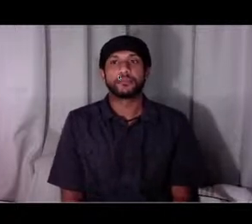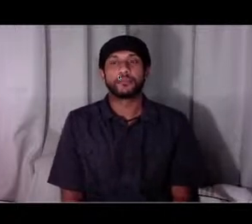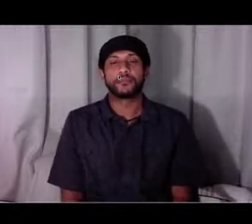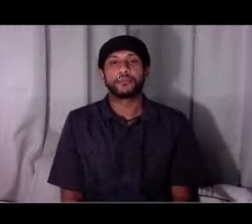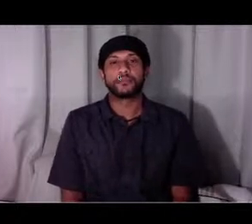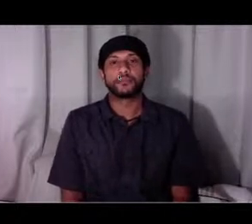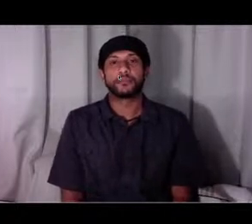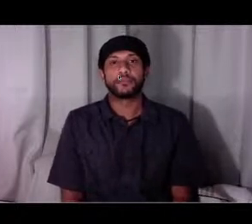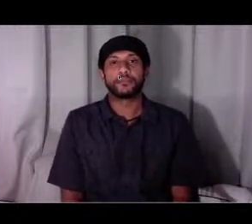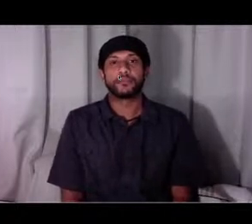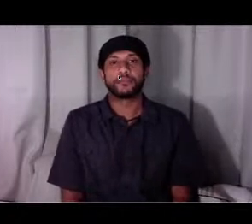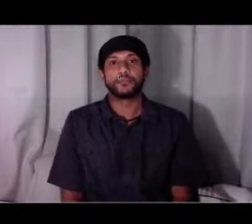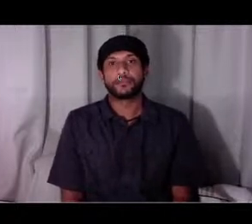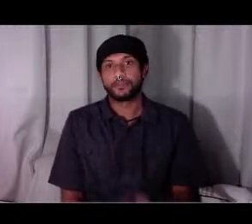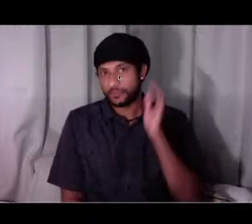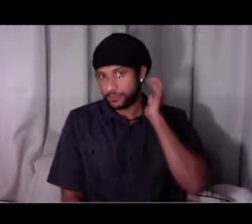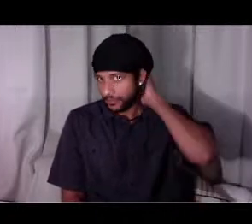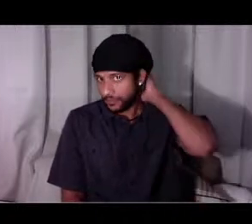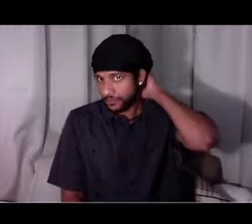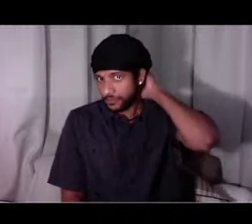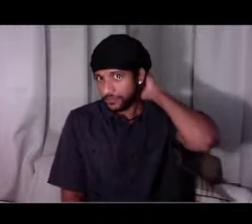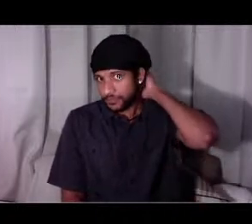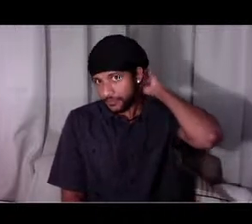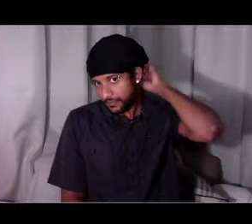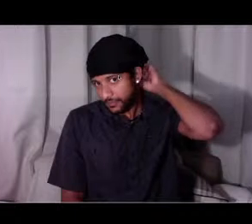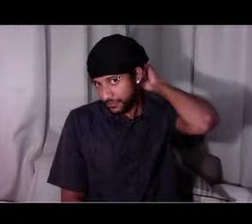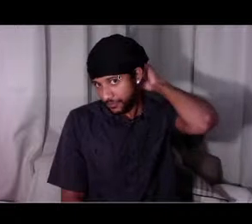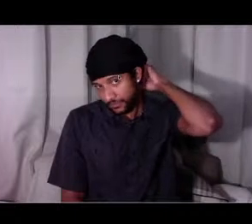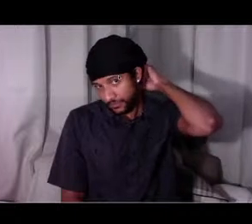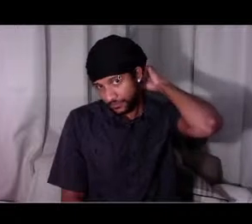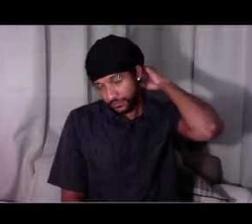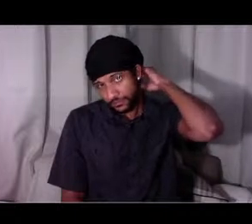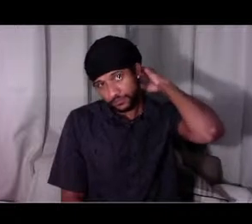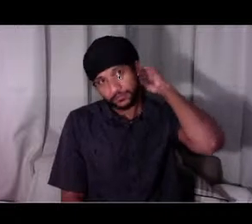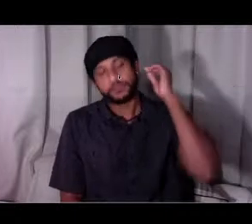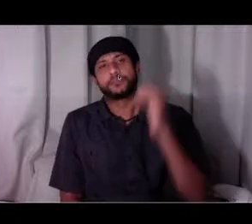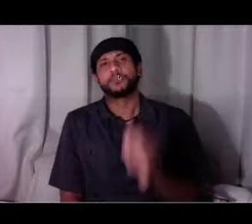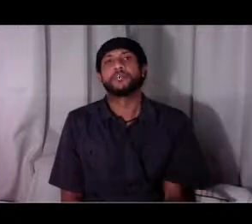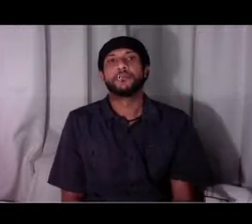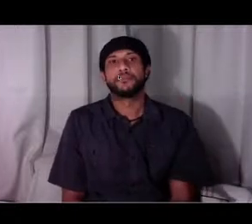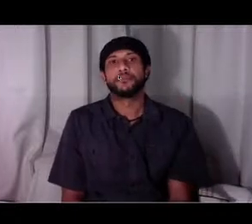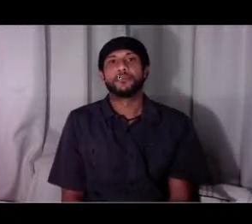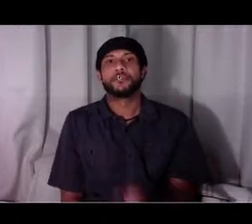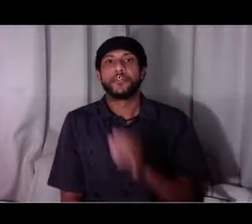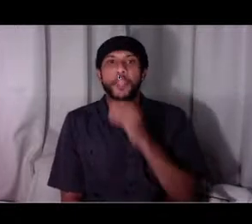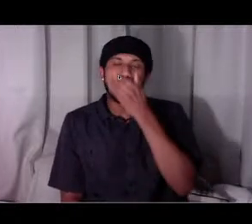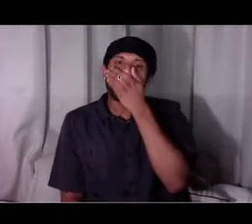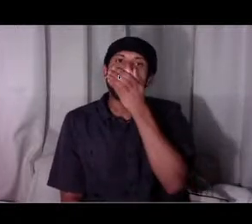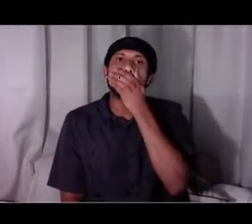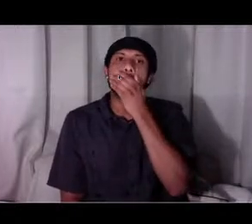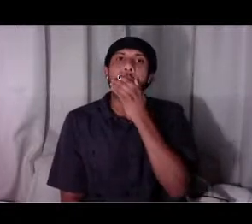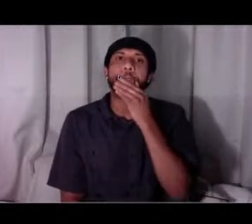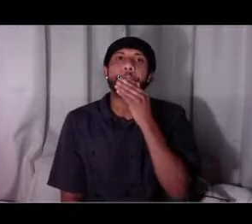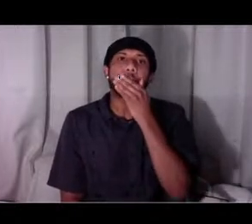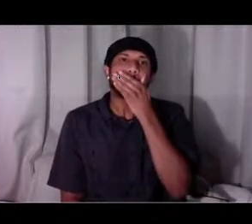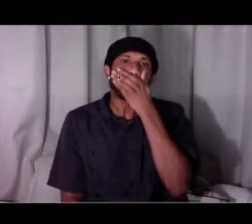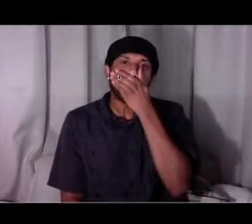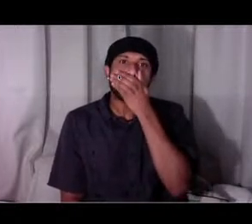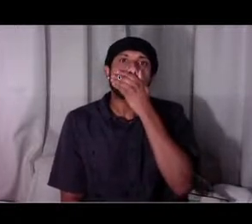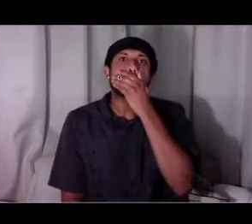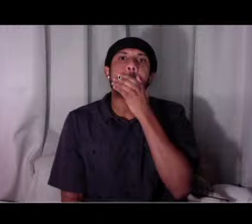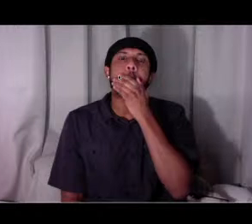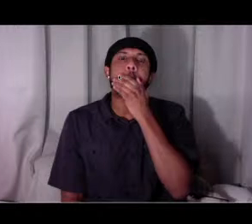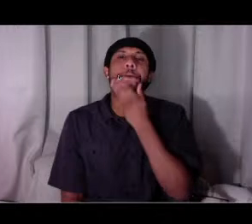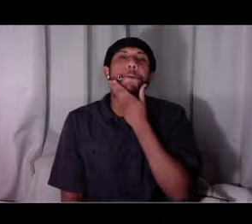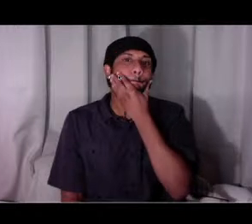now for a decision um I know people are really stressed out they're wondering what we're going to be doing and I think the sooner we make